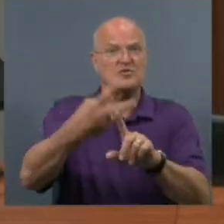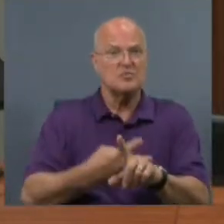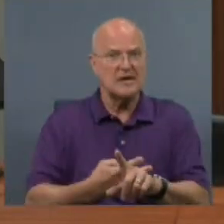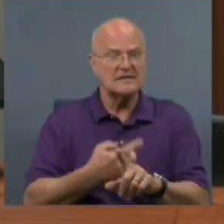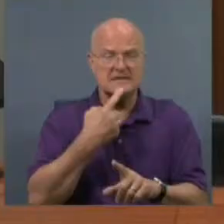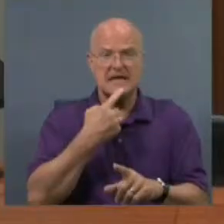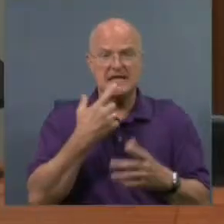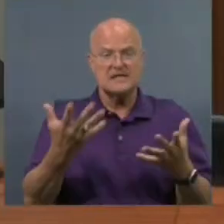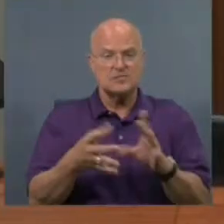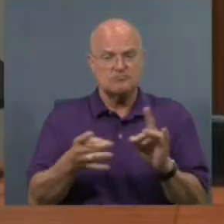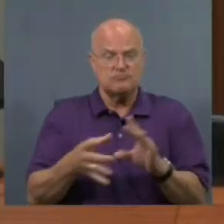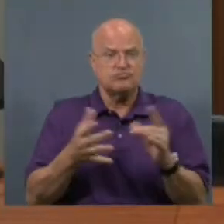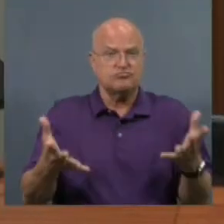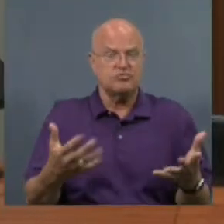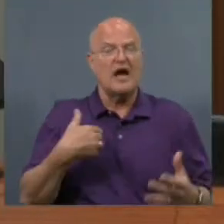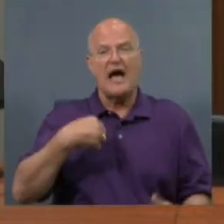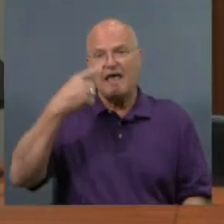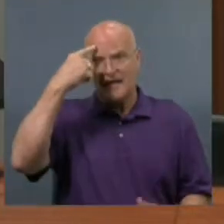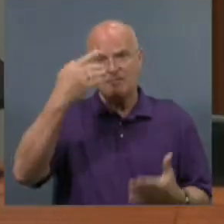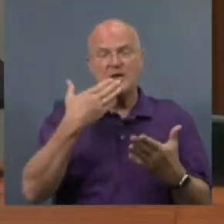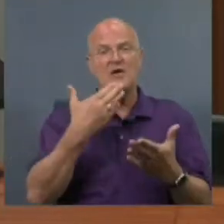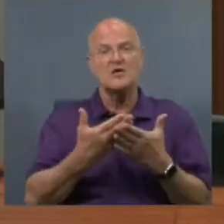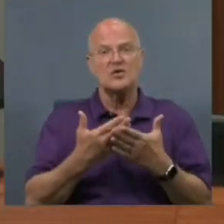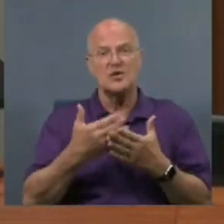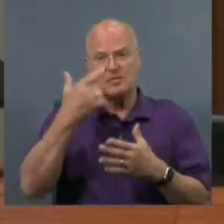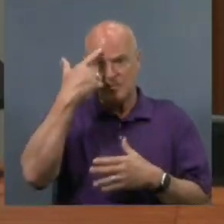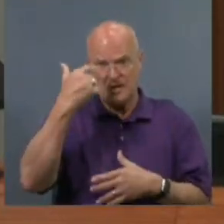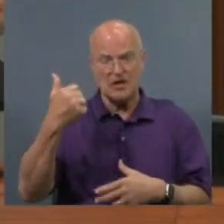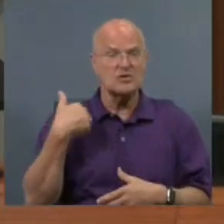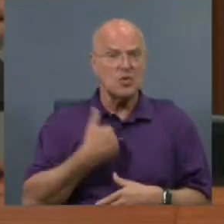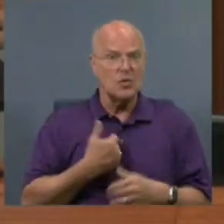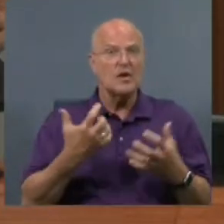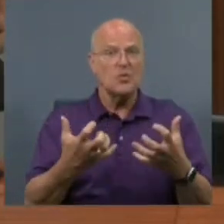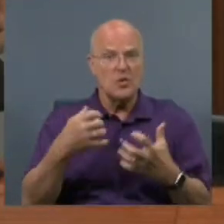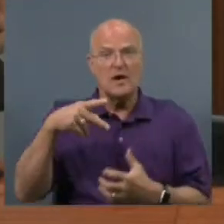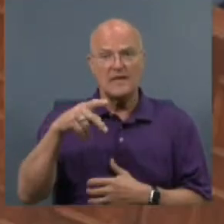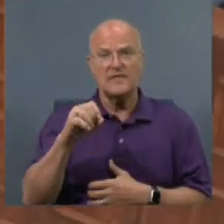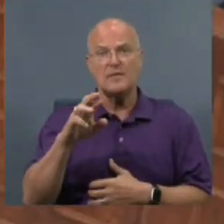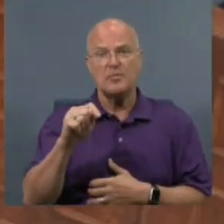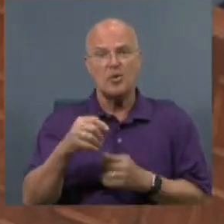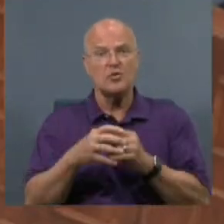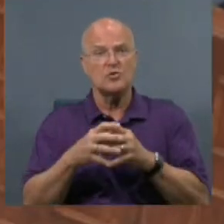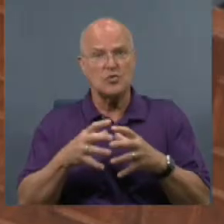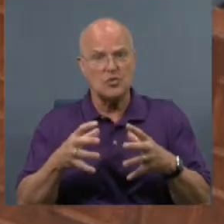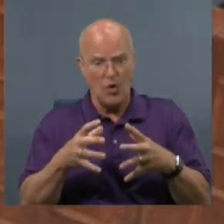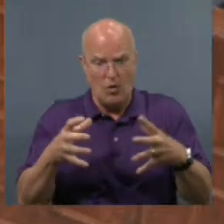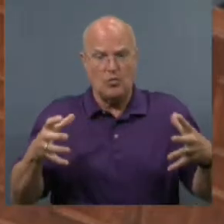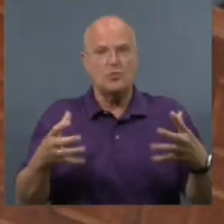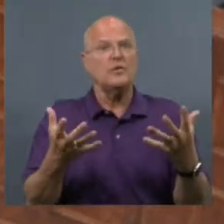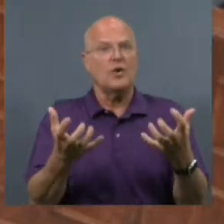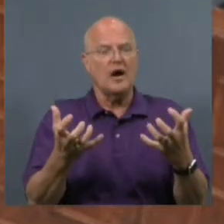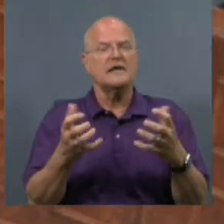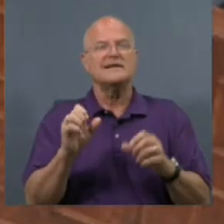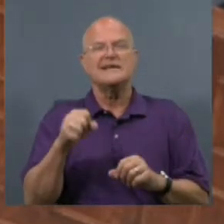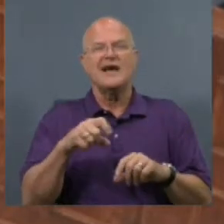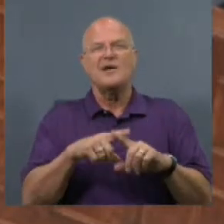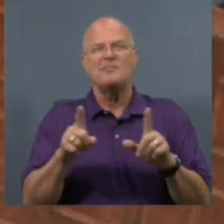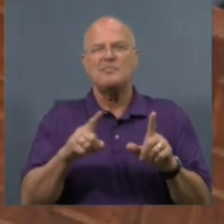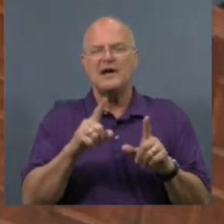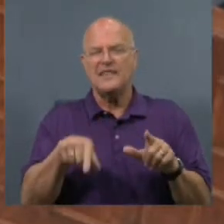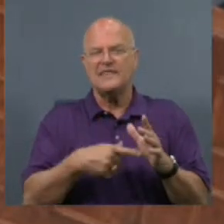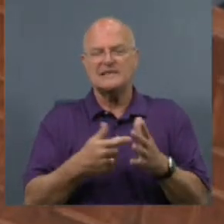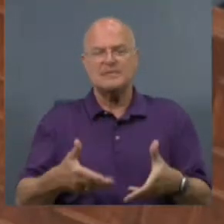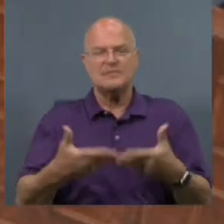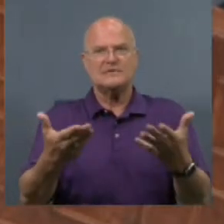what's going on, I think that might be a good move, because again, we want the port to grow. There's just too many questions in the way this has been